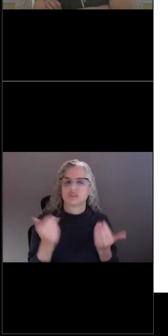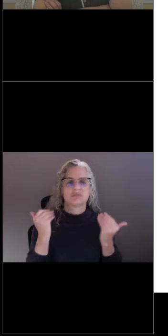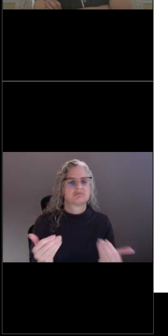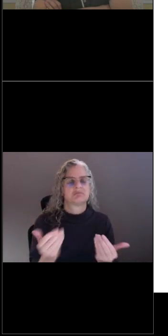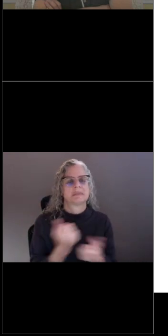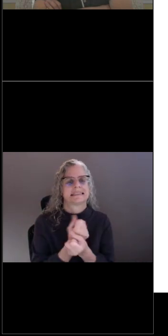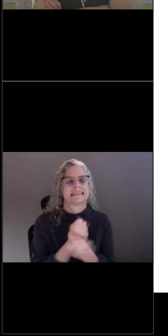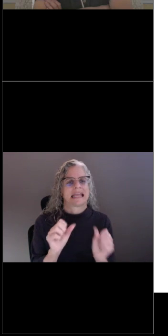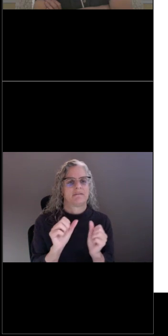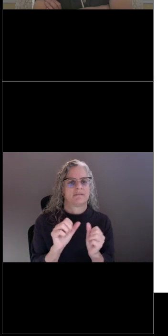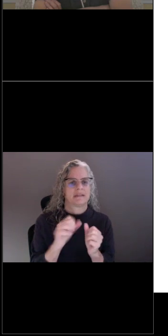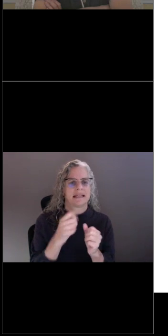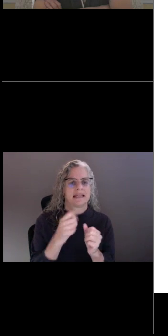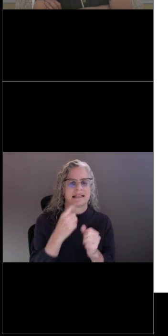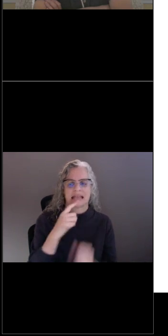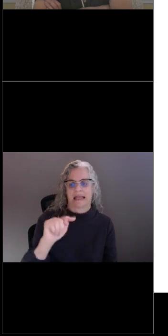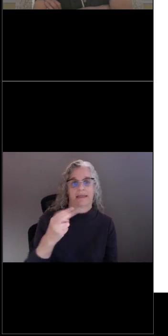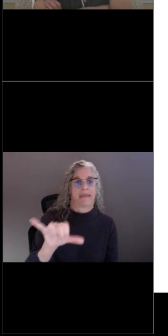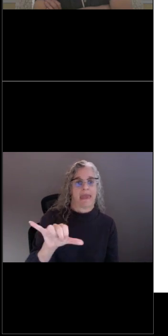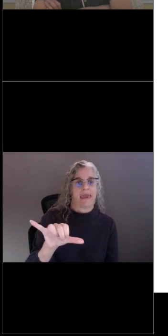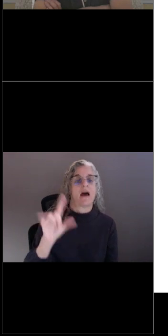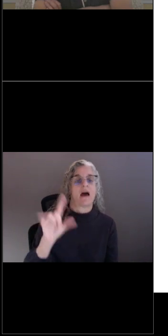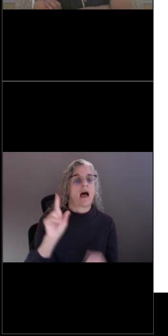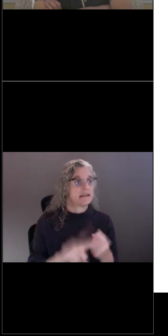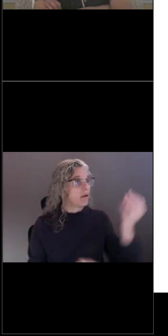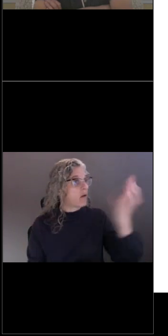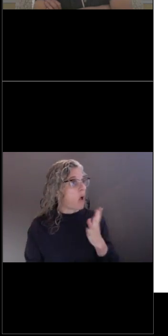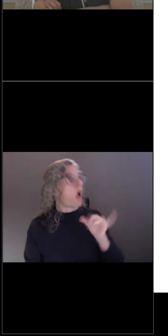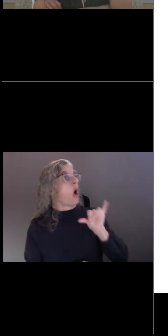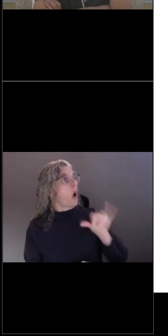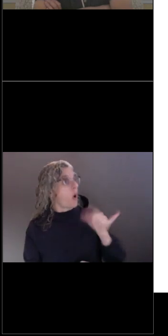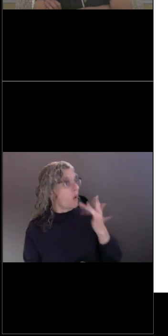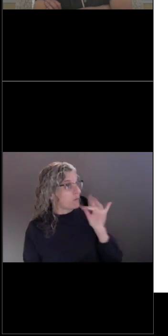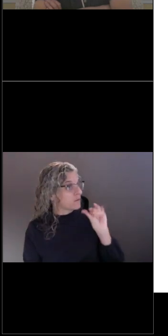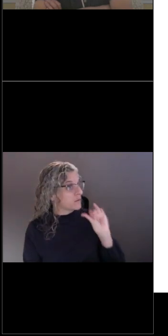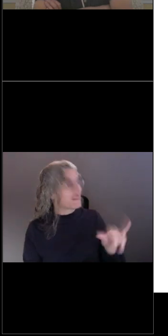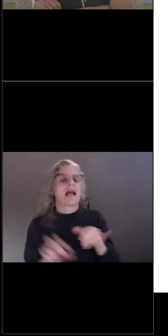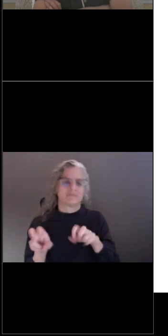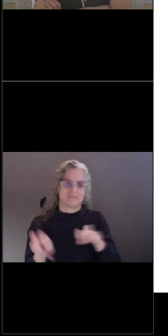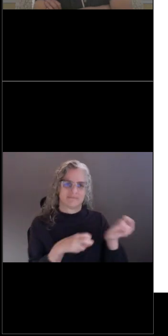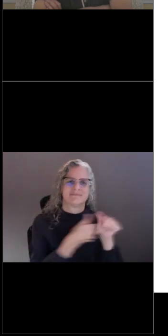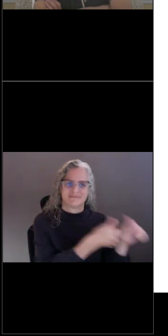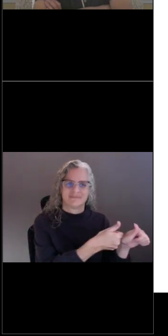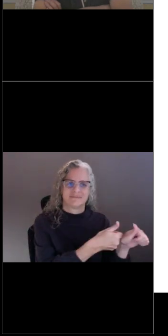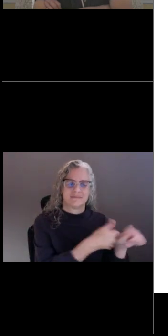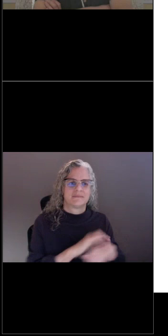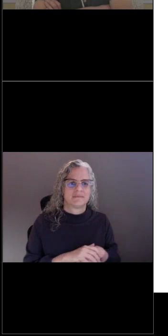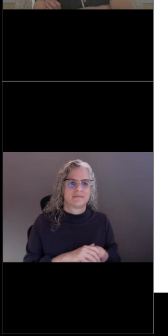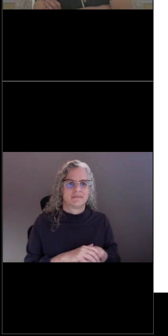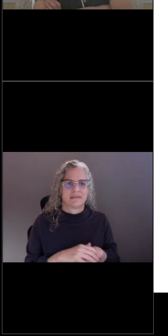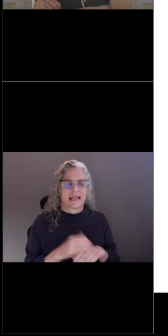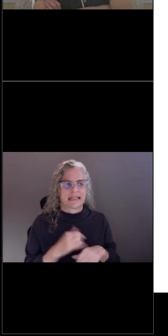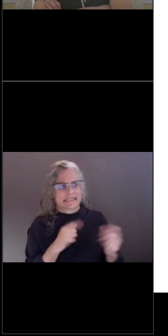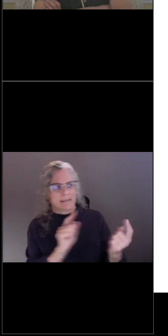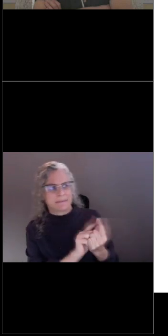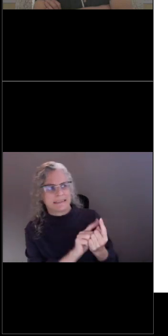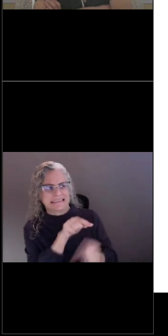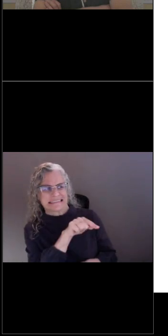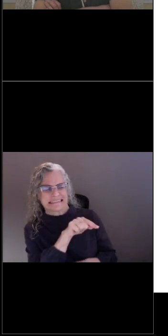least until you know better, right? So if you don't know if someone uses he or she or